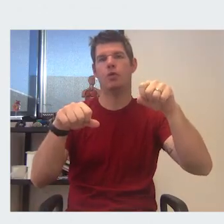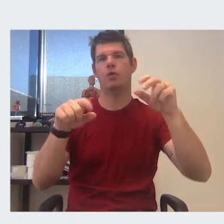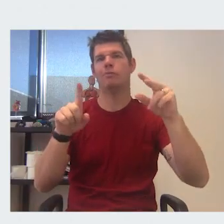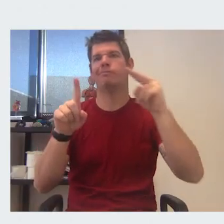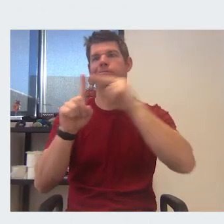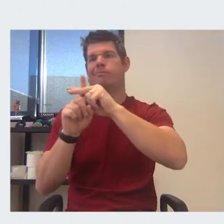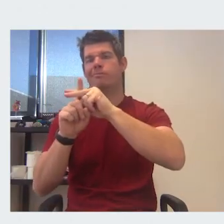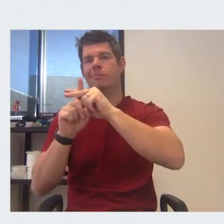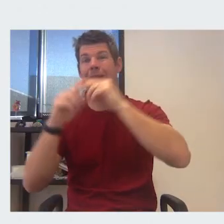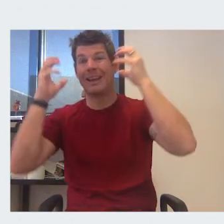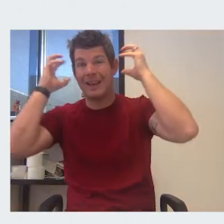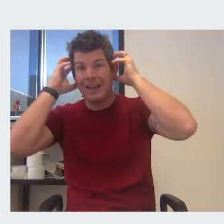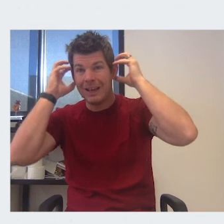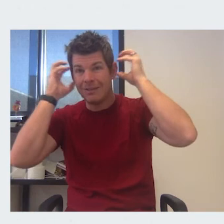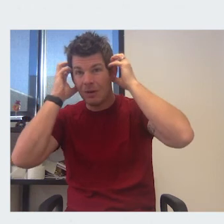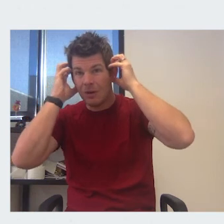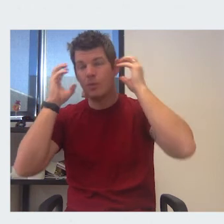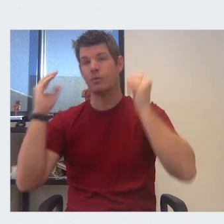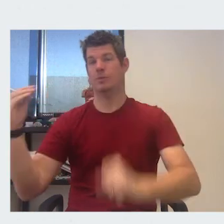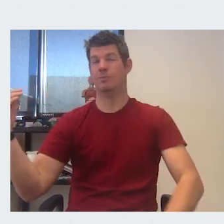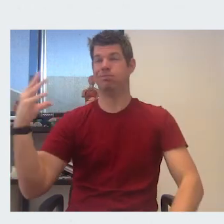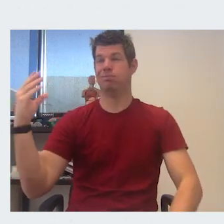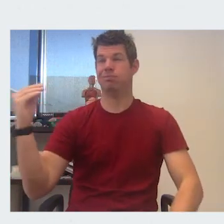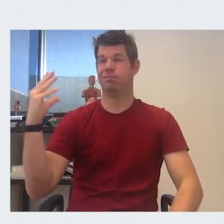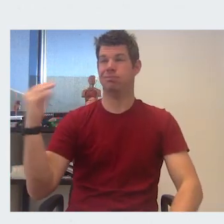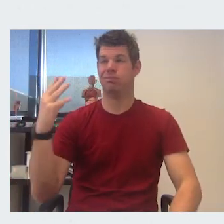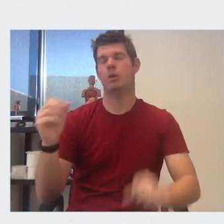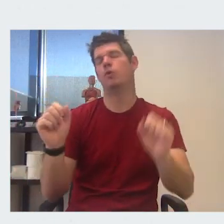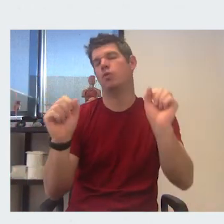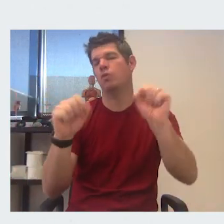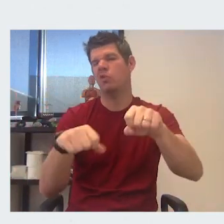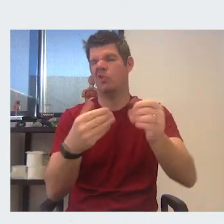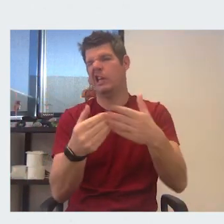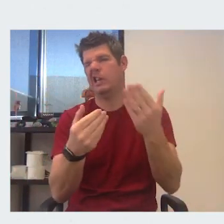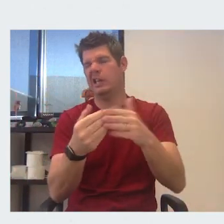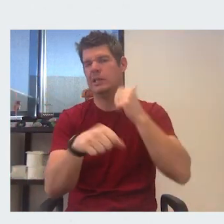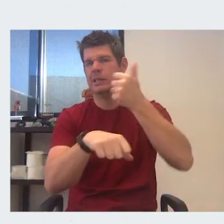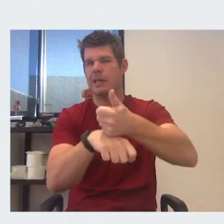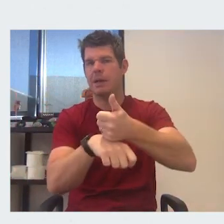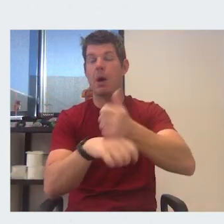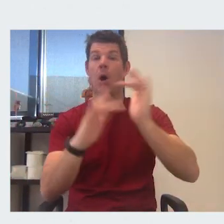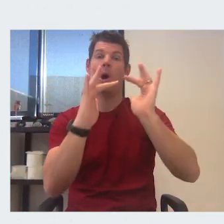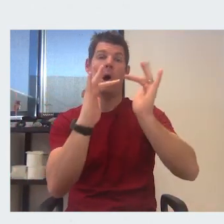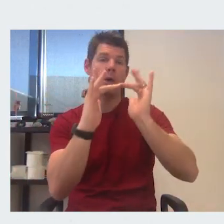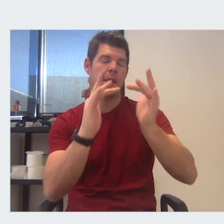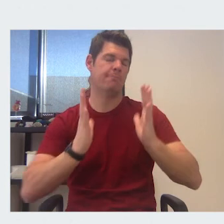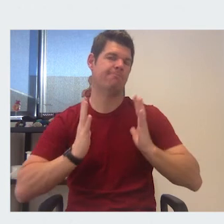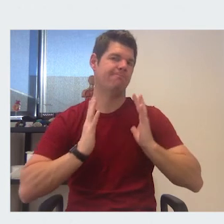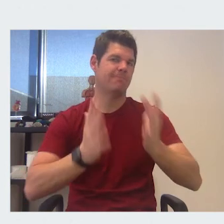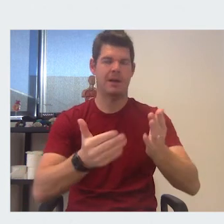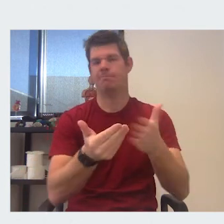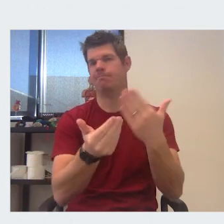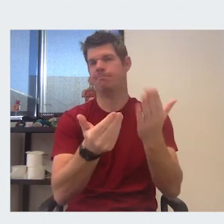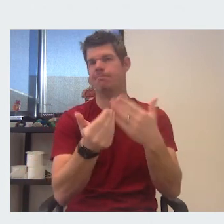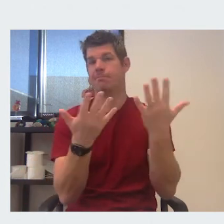headphones or a little small speaker that you can use this to make noise with. Okay, so let's